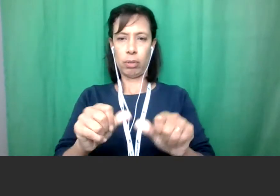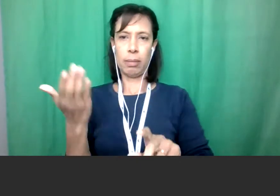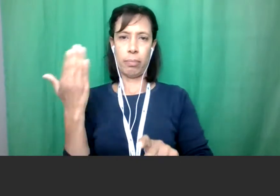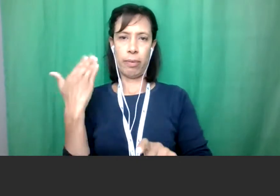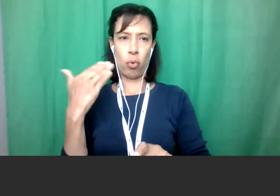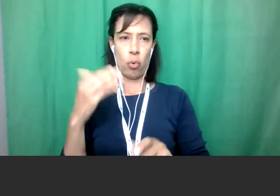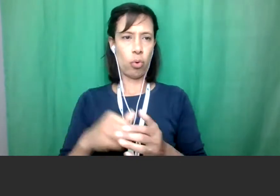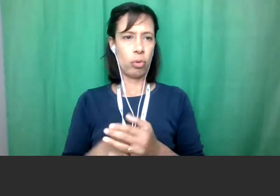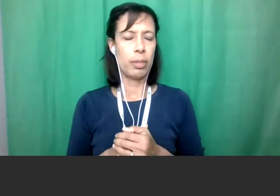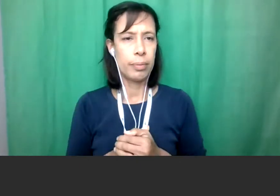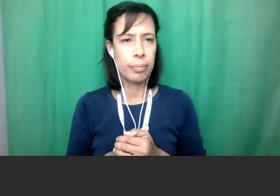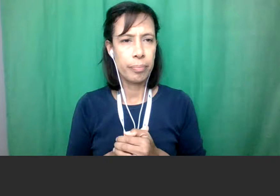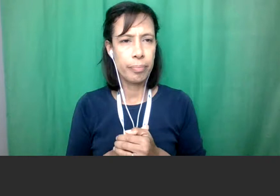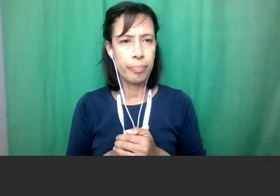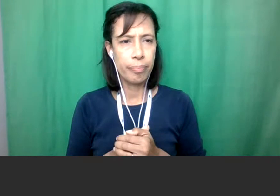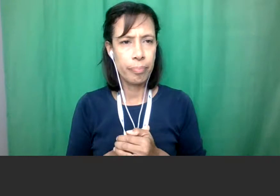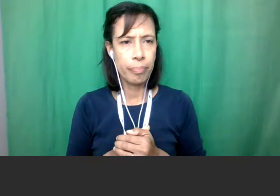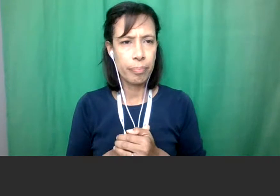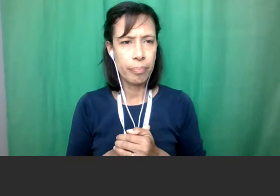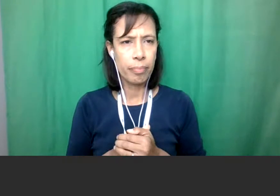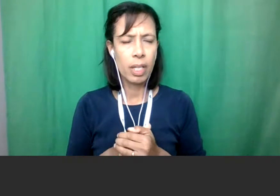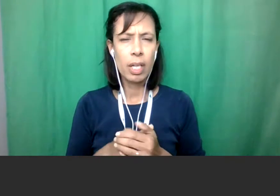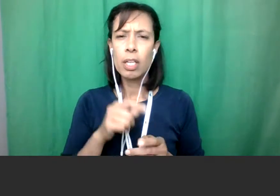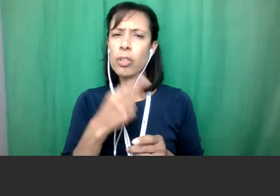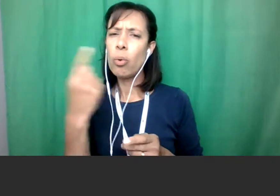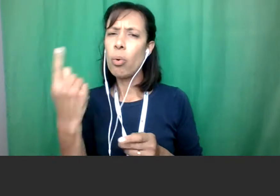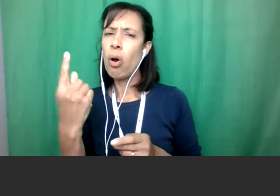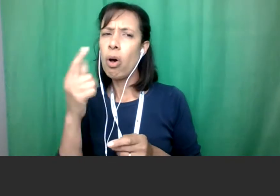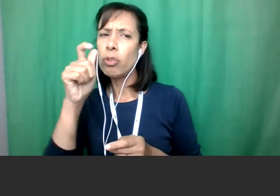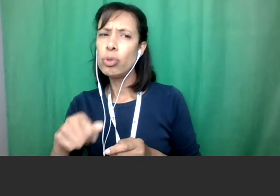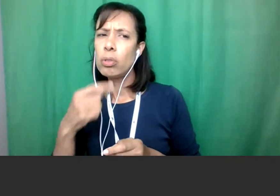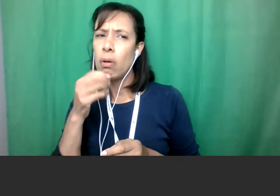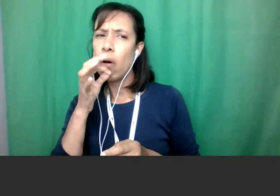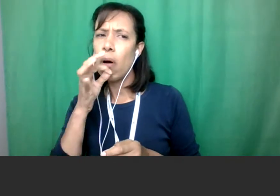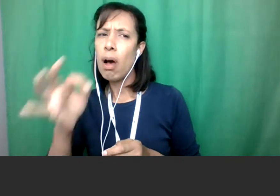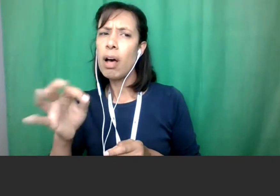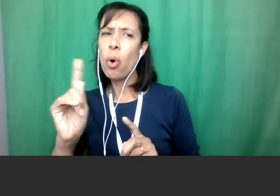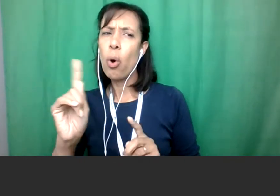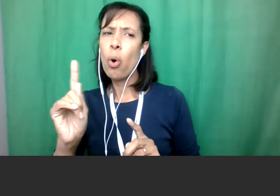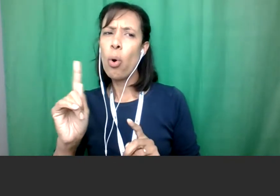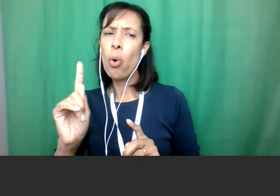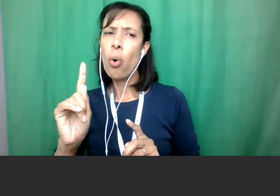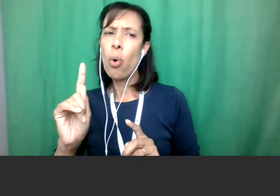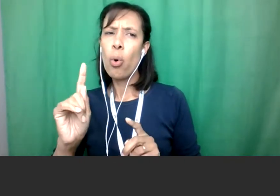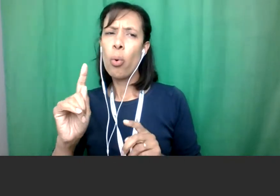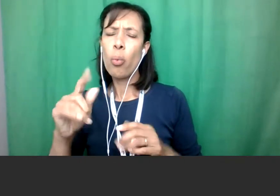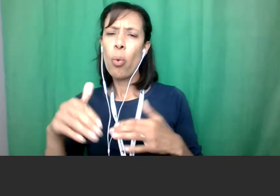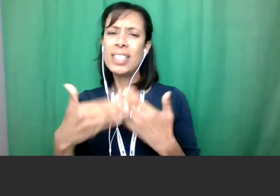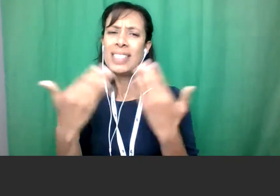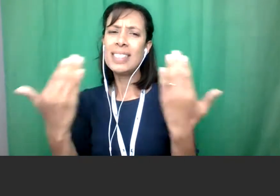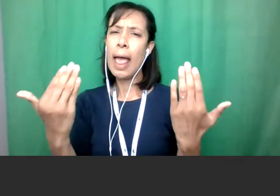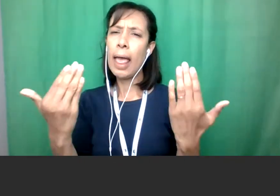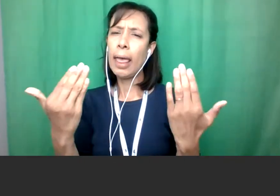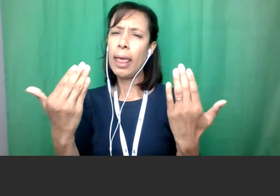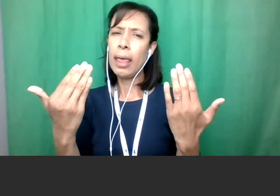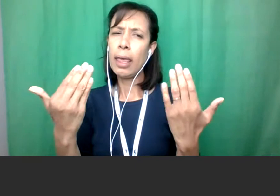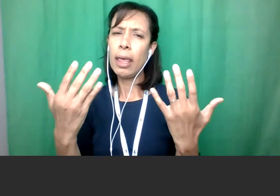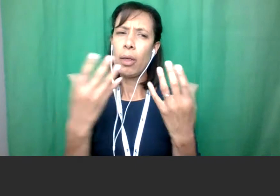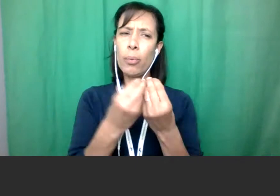what days will our scheduled meetings be with our supervisor? So if you are on the work-based route, so if you're on